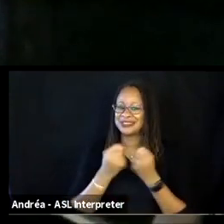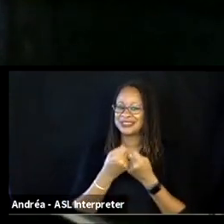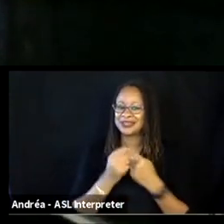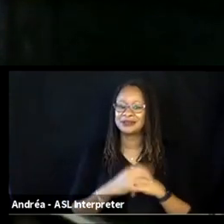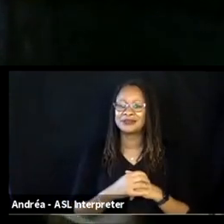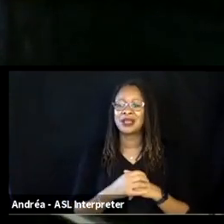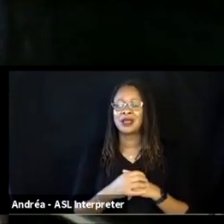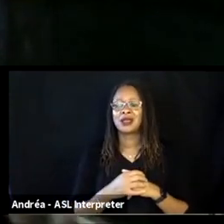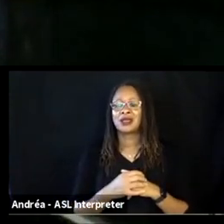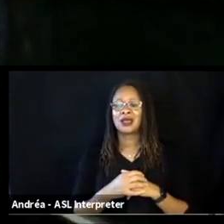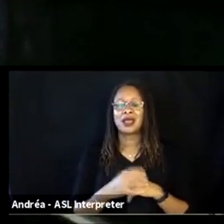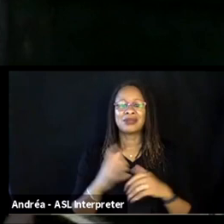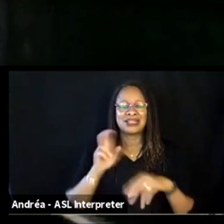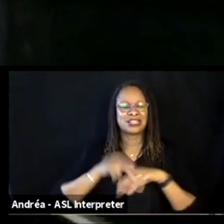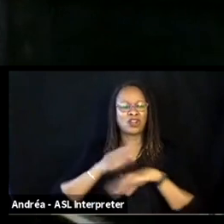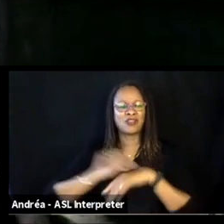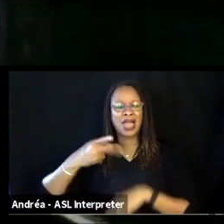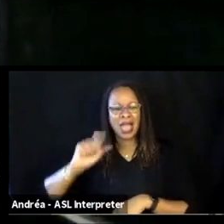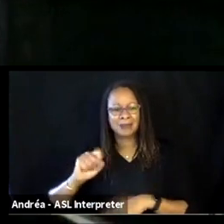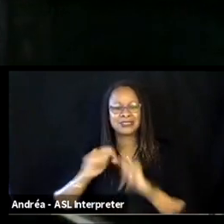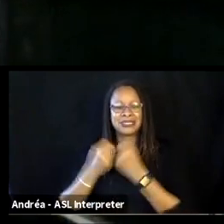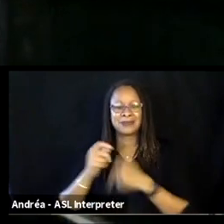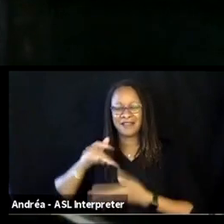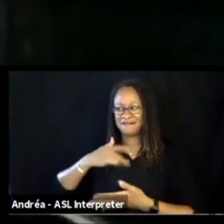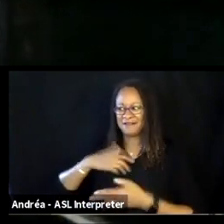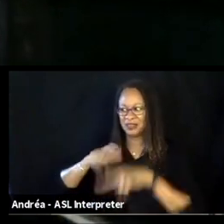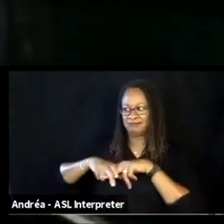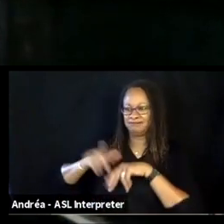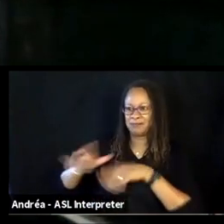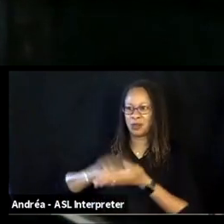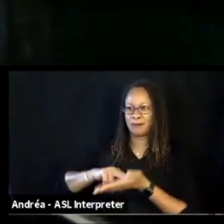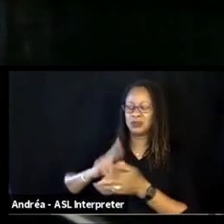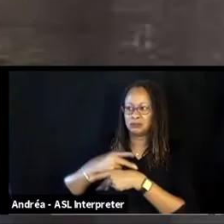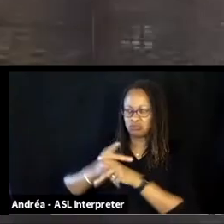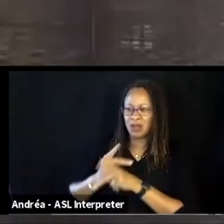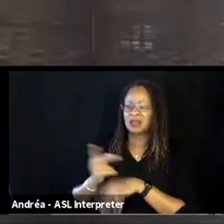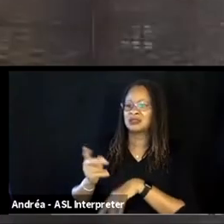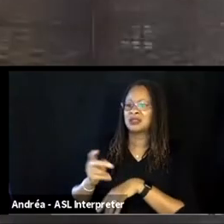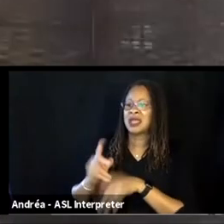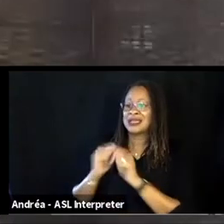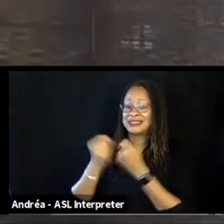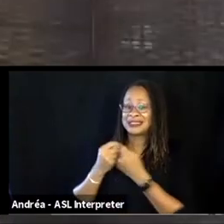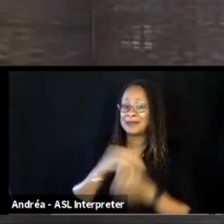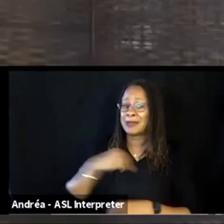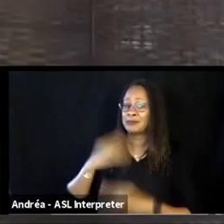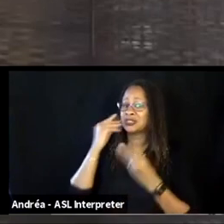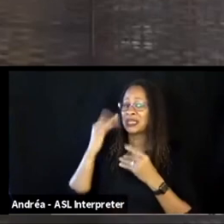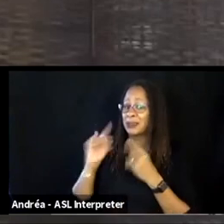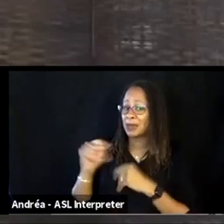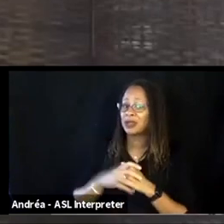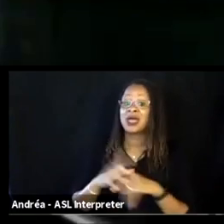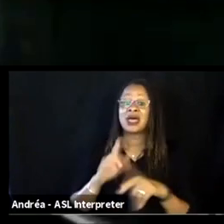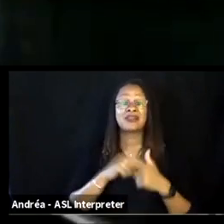consumer apps team. I can feel more readily like the pulse within how are our products and how are our, you know, team members thinking about this. And then